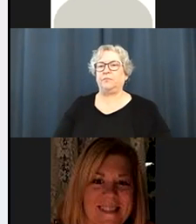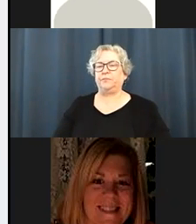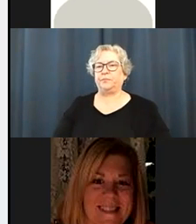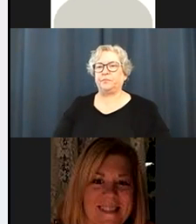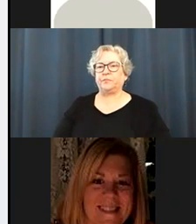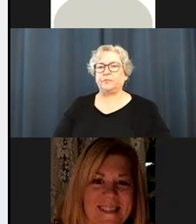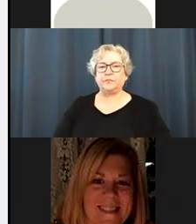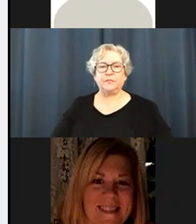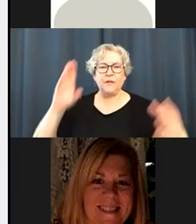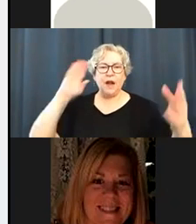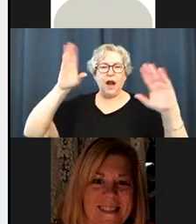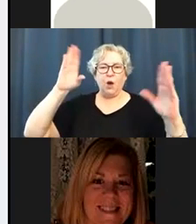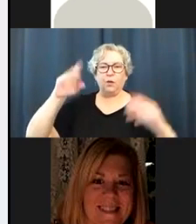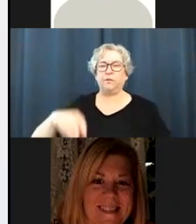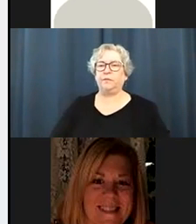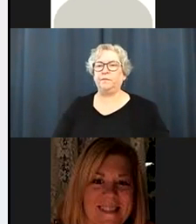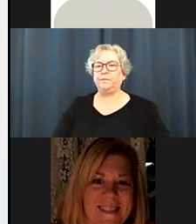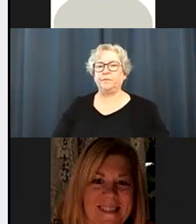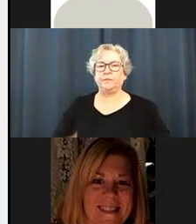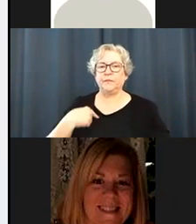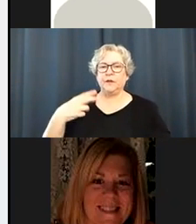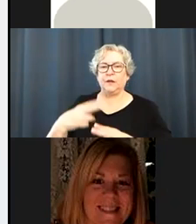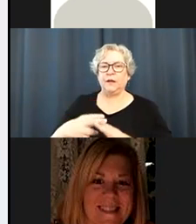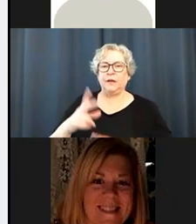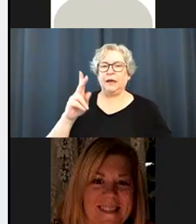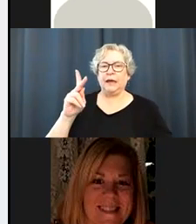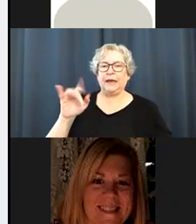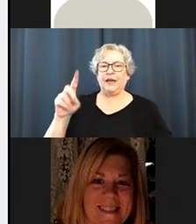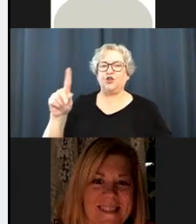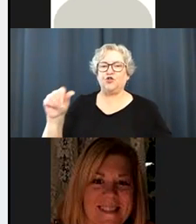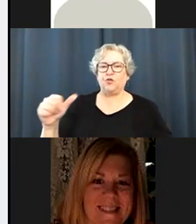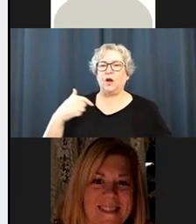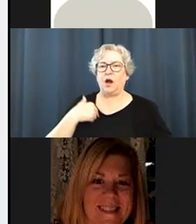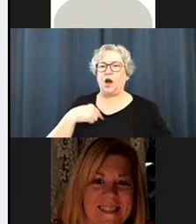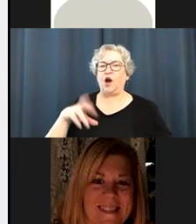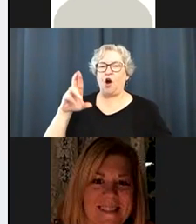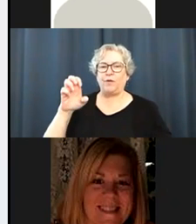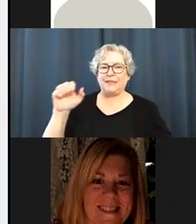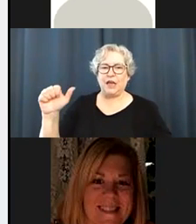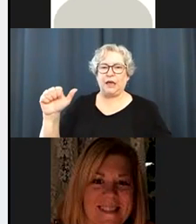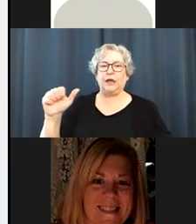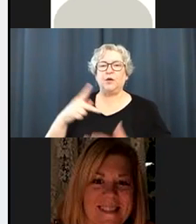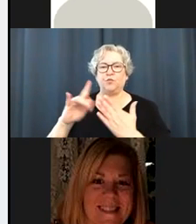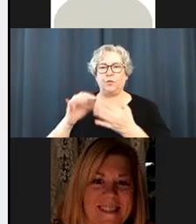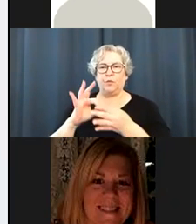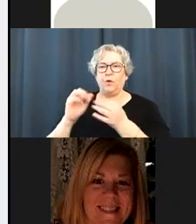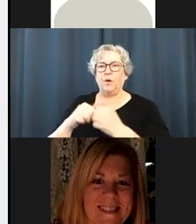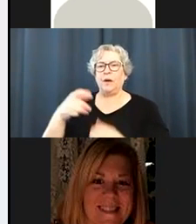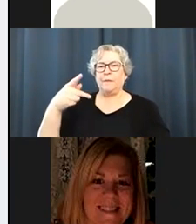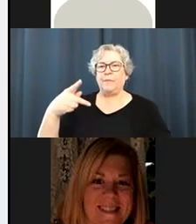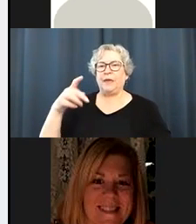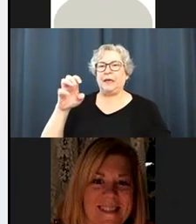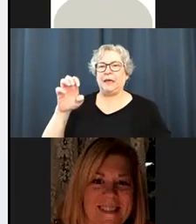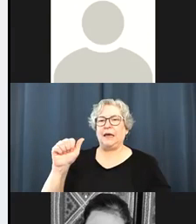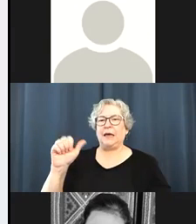Hello, everybody. My name is Kendra Wormley, and I am the RSA project coordinator with PTC. PTC is